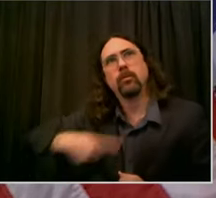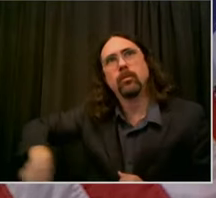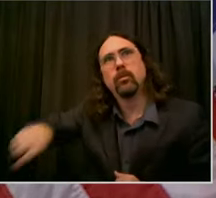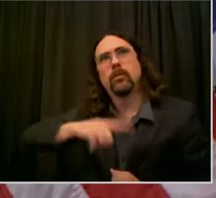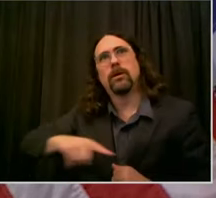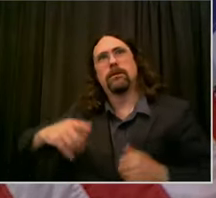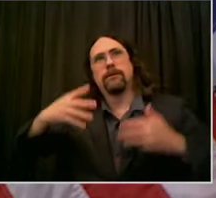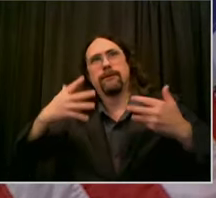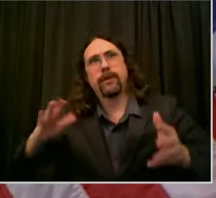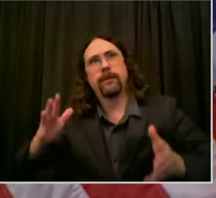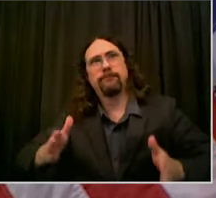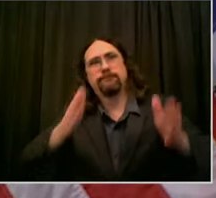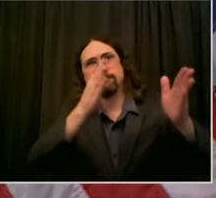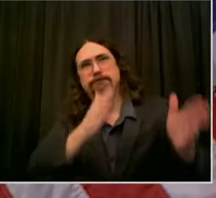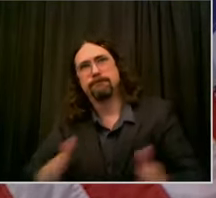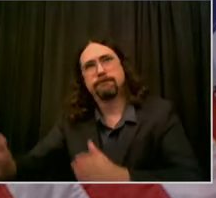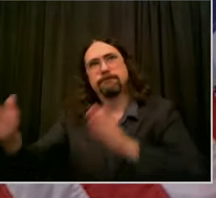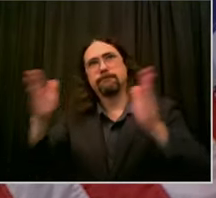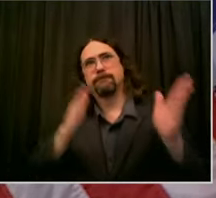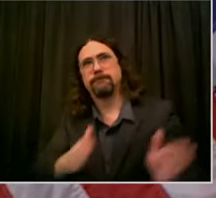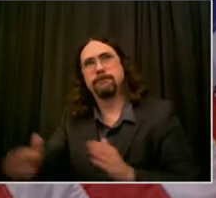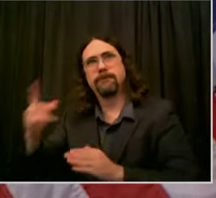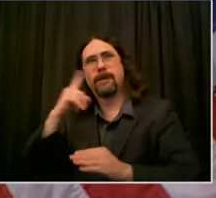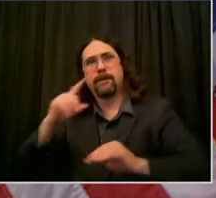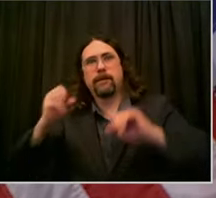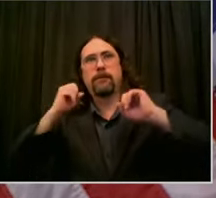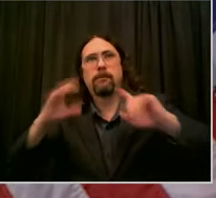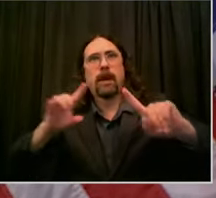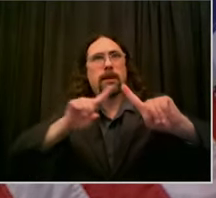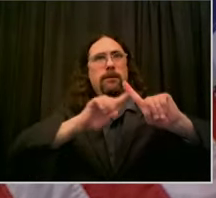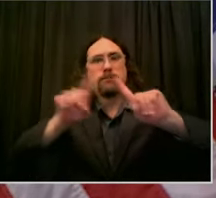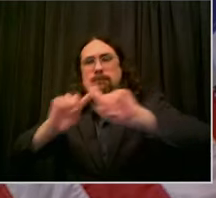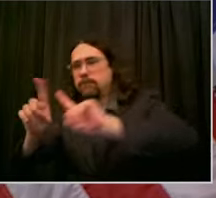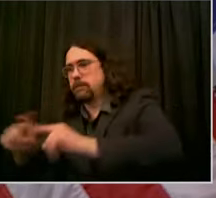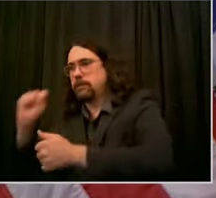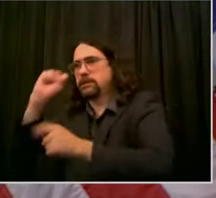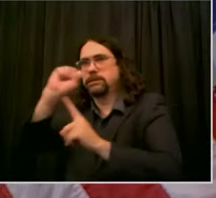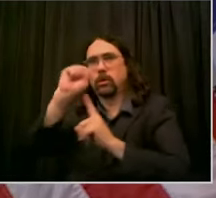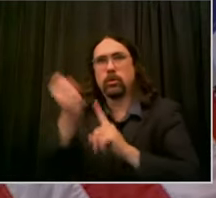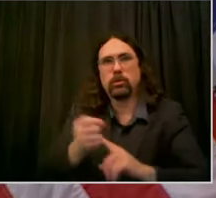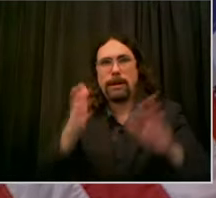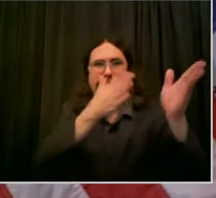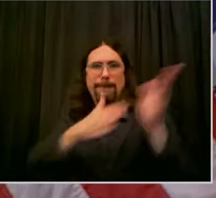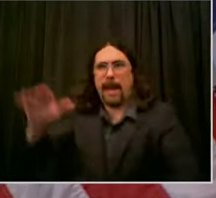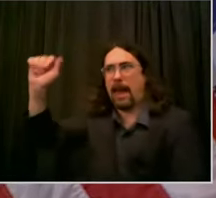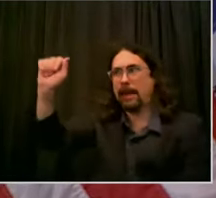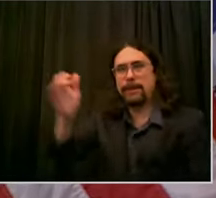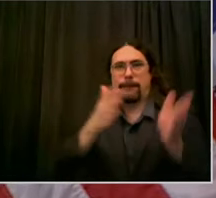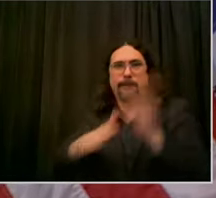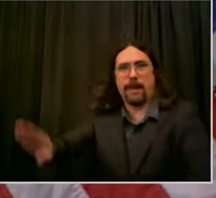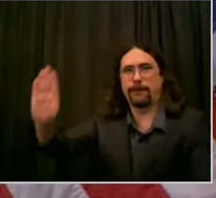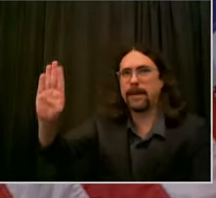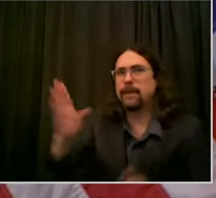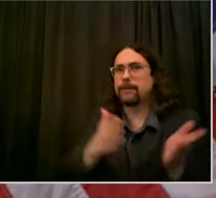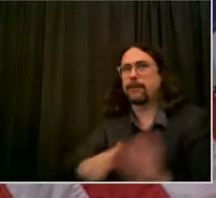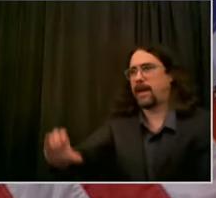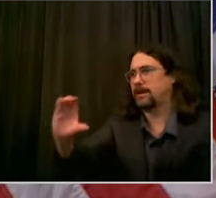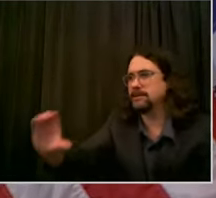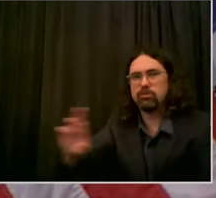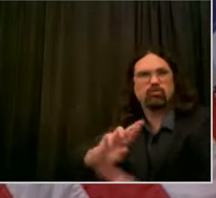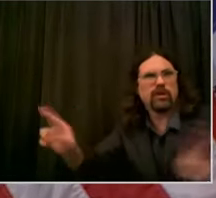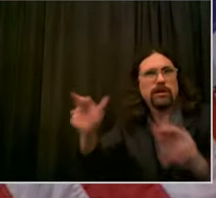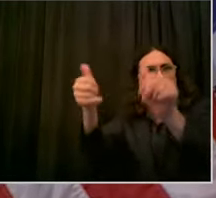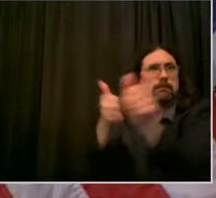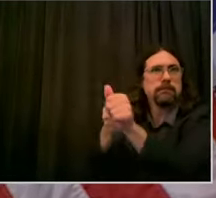problem is, and I think everyone would agree with this, the modeling to date, globally, nationally,